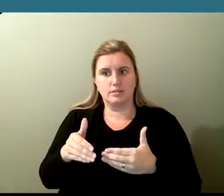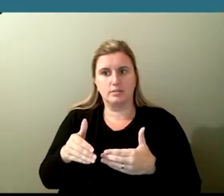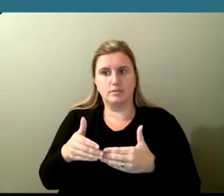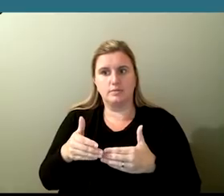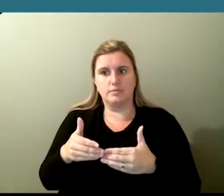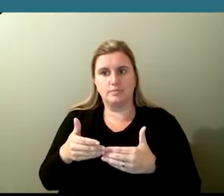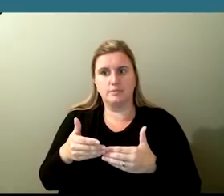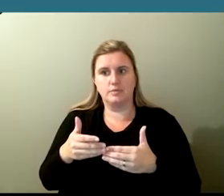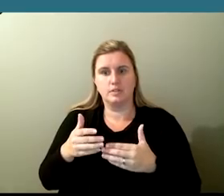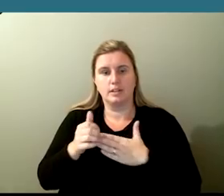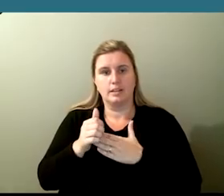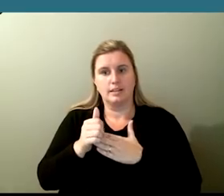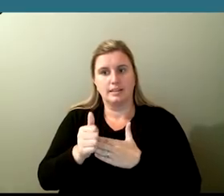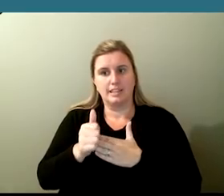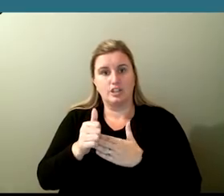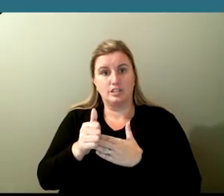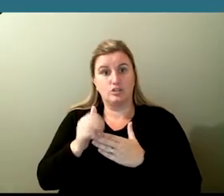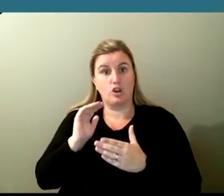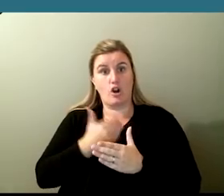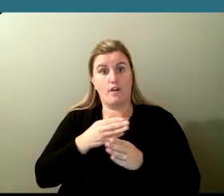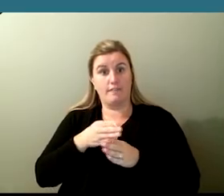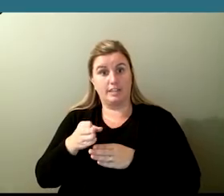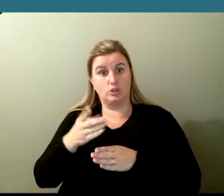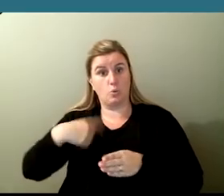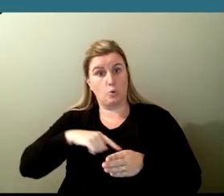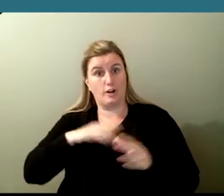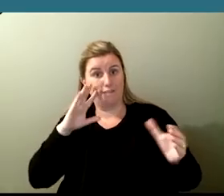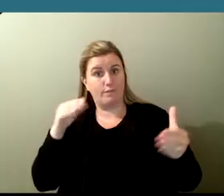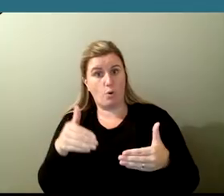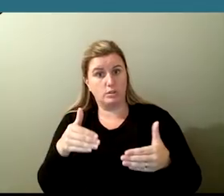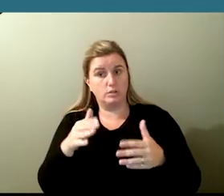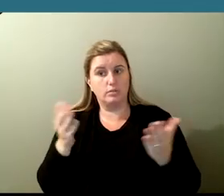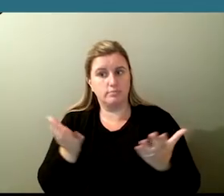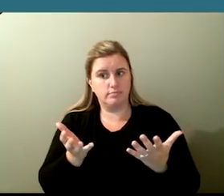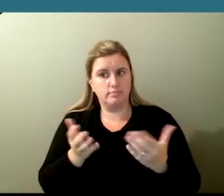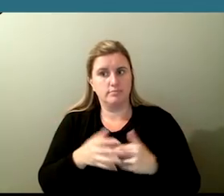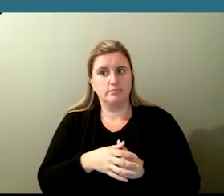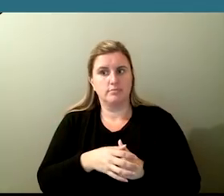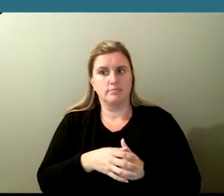know, leaders in our field we are focused on